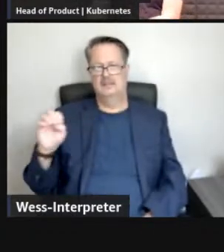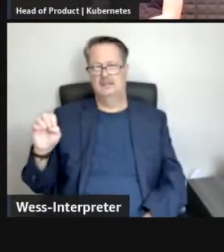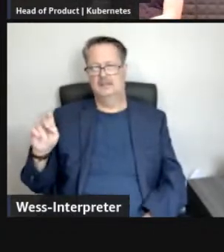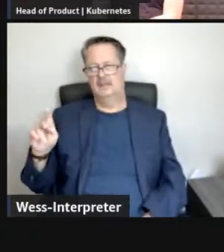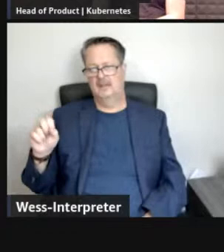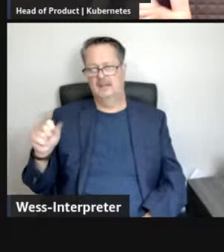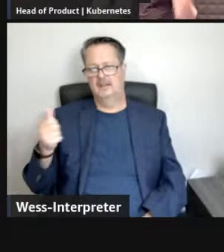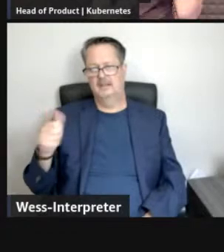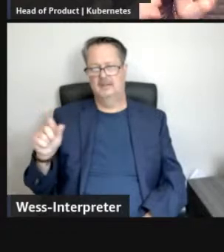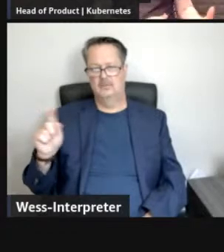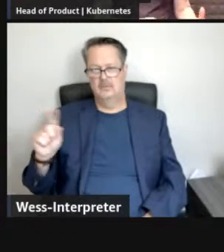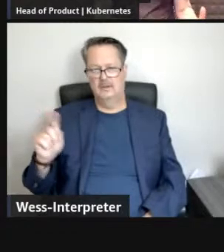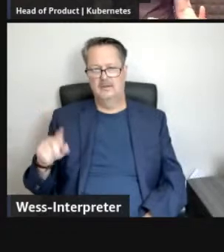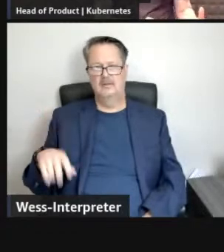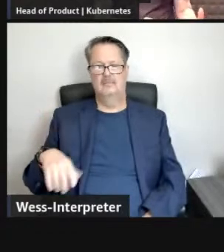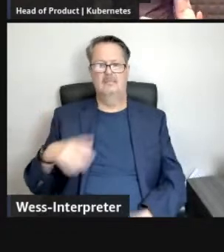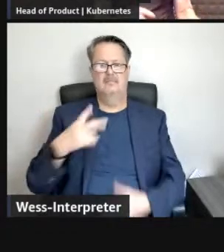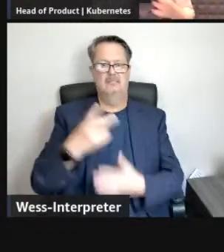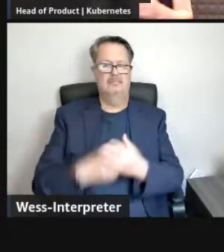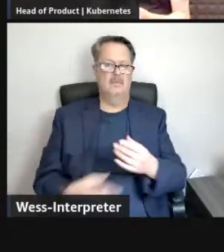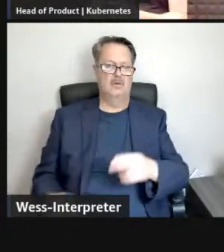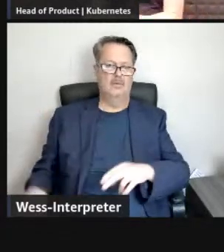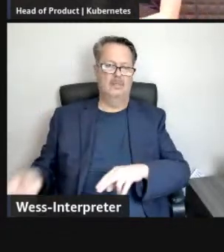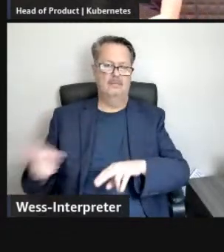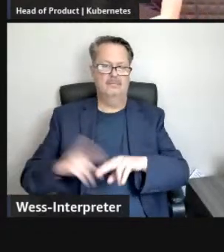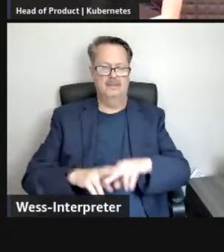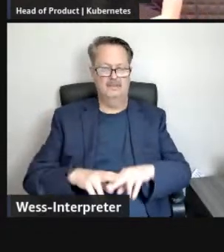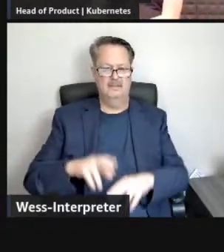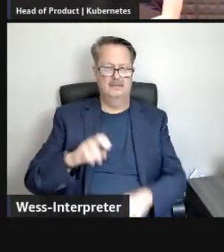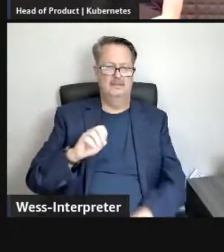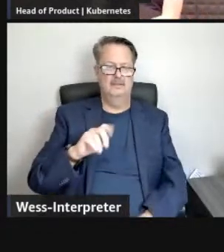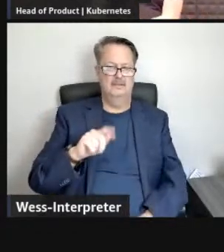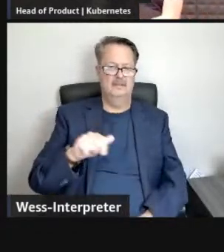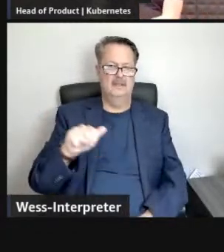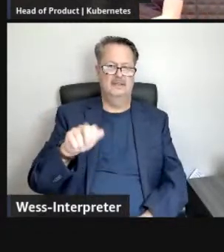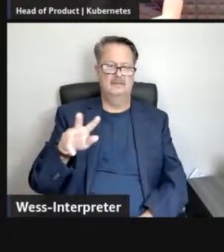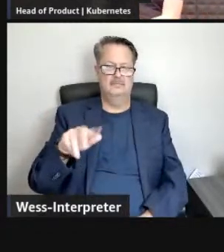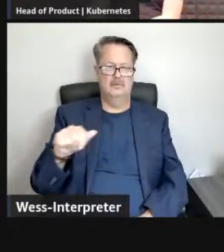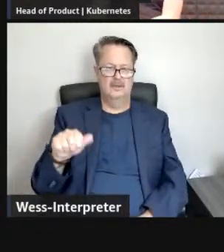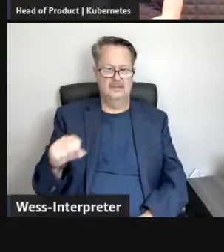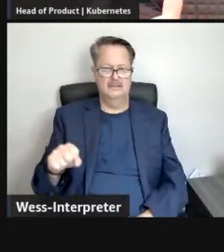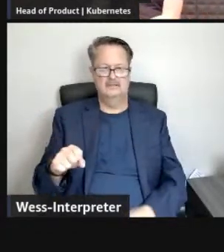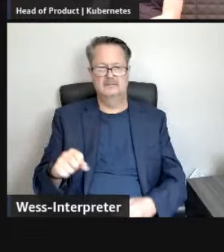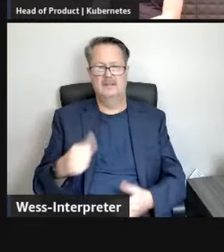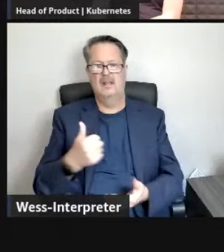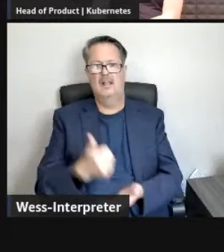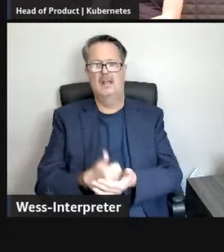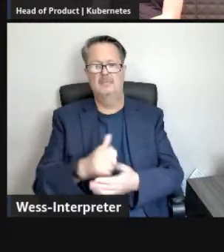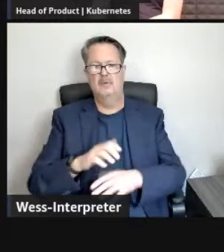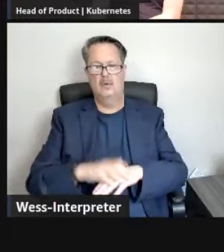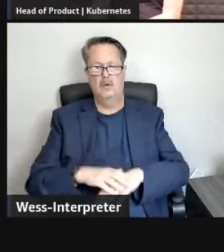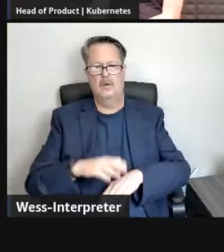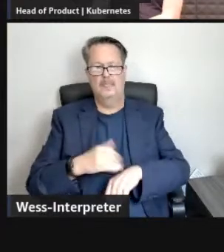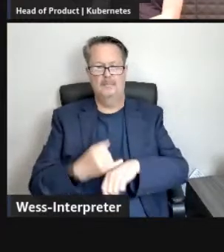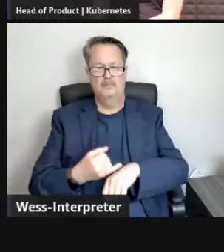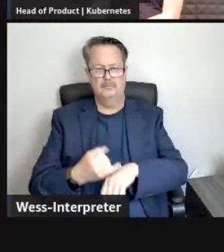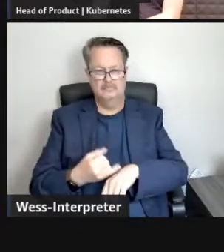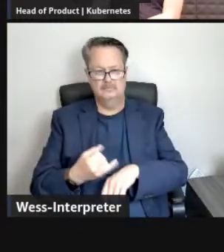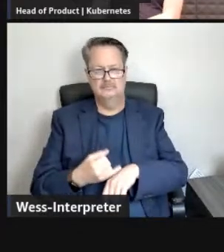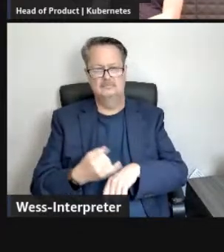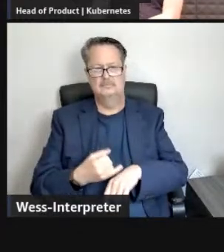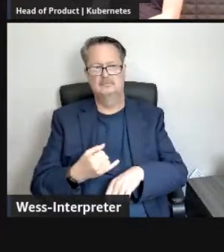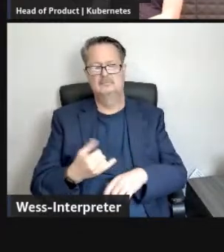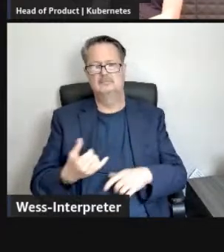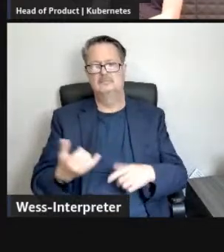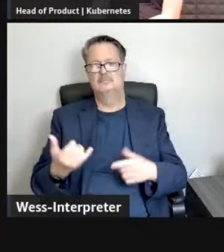Distro. EKS runs in AWS. EKS Anywhere is designed to help you run on premises. And the goal is that we allow customers